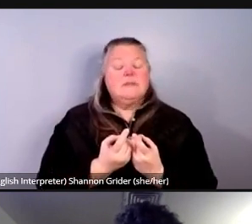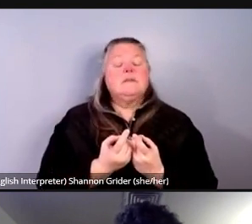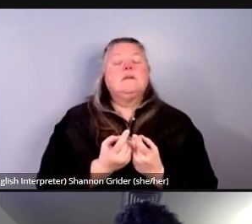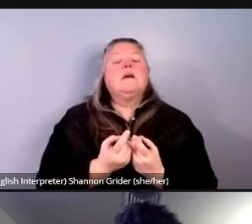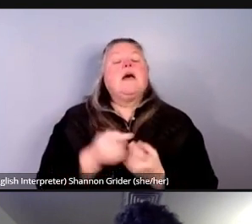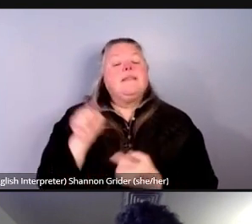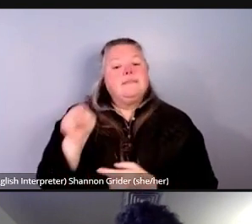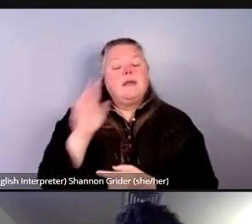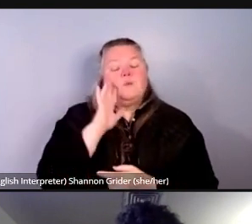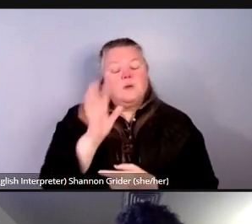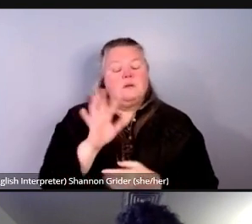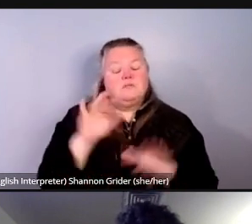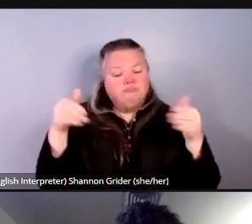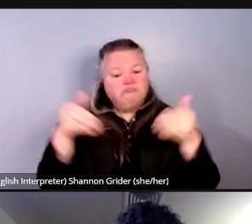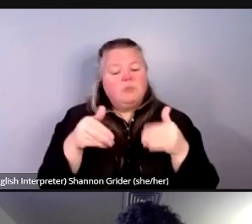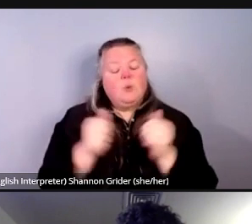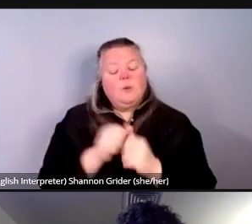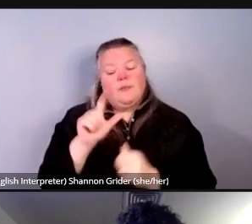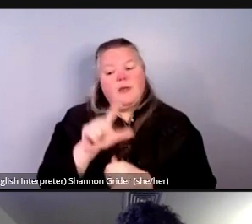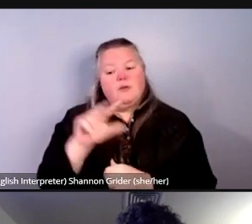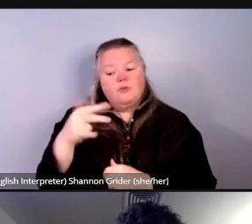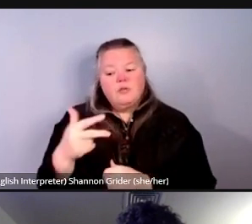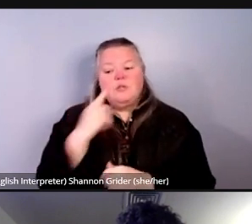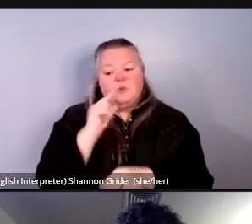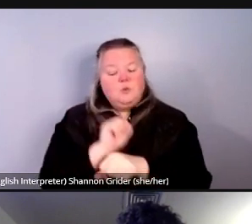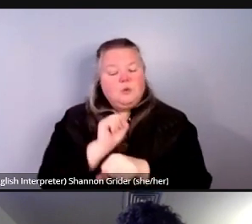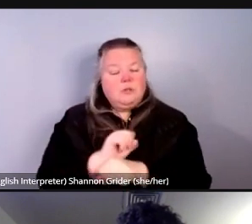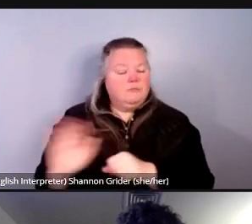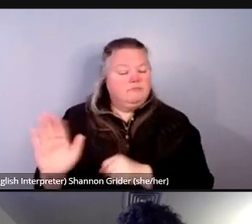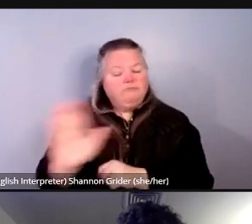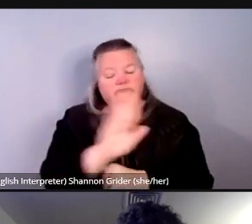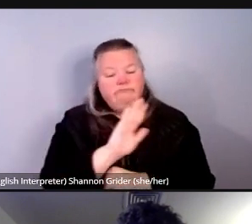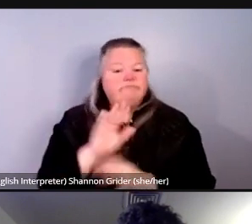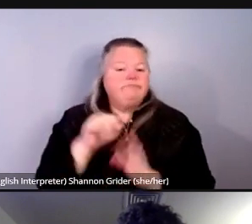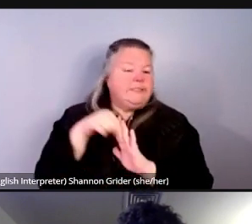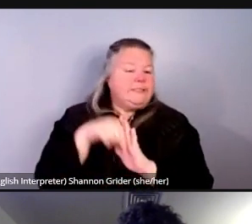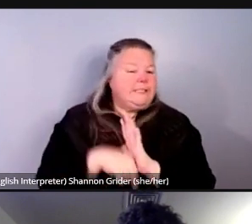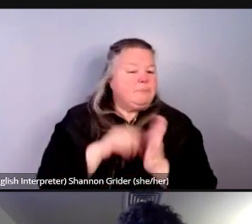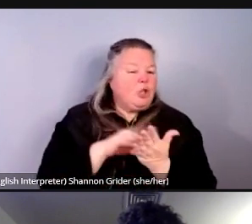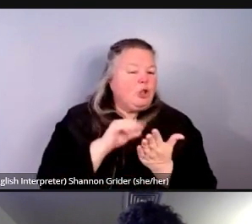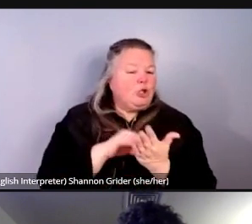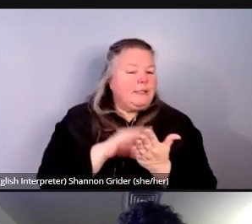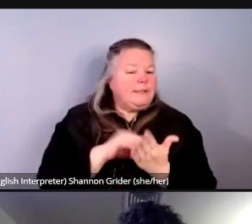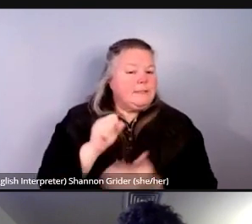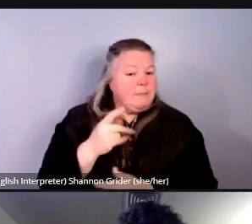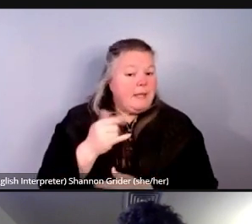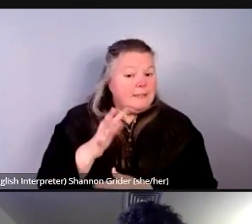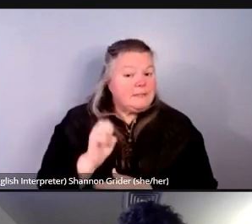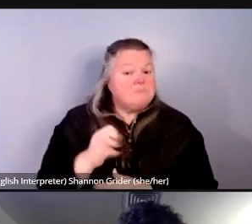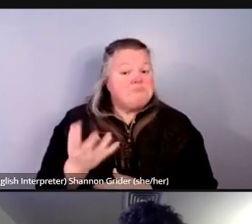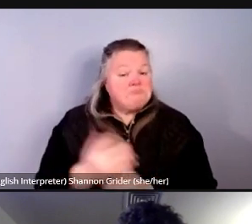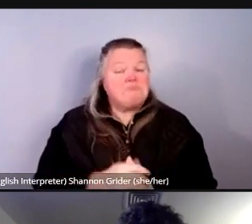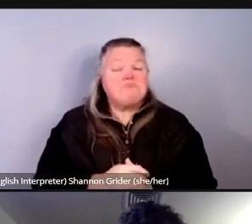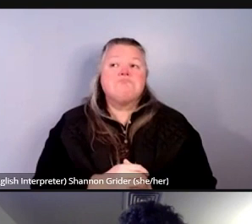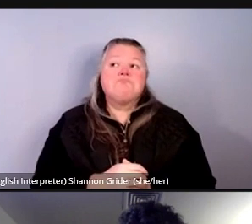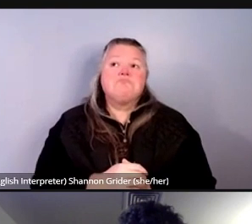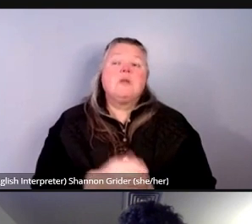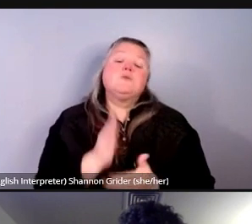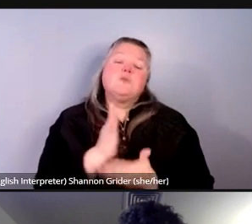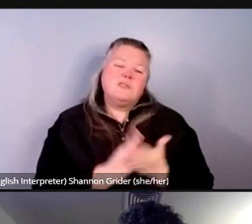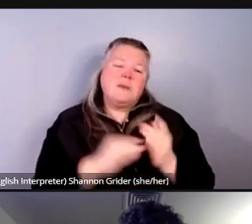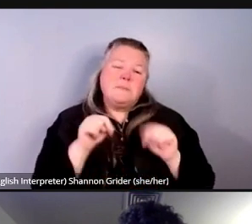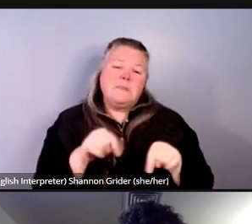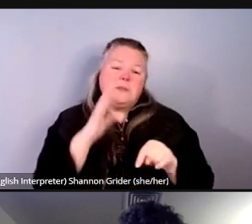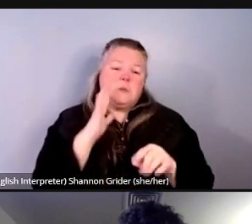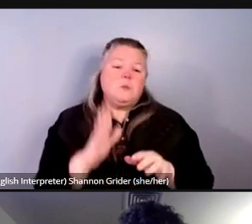work with them to hear about the work that they're doing in deeper learning space. So some of this will be starting